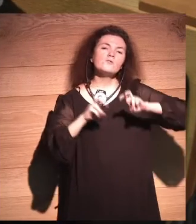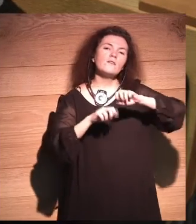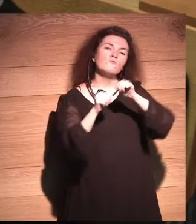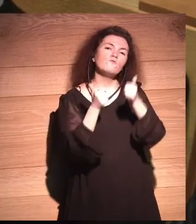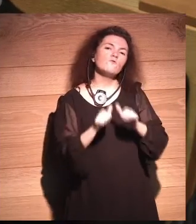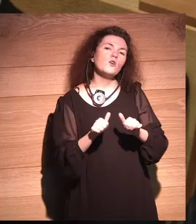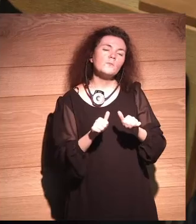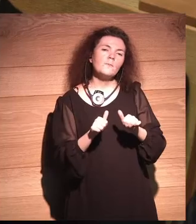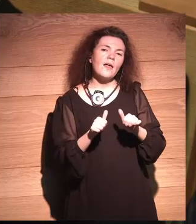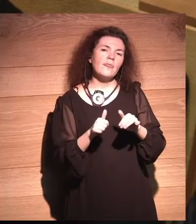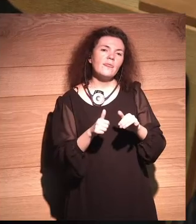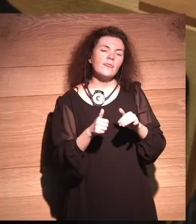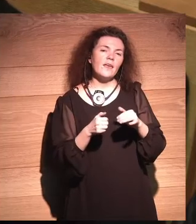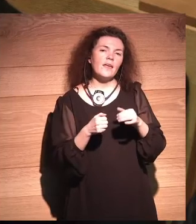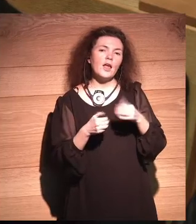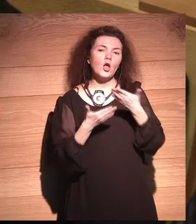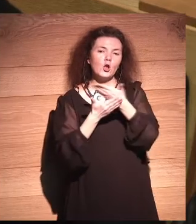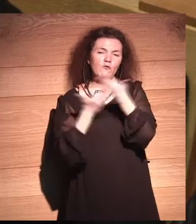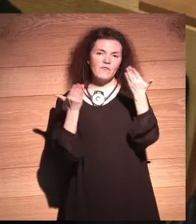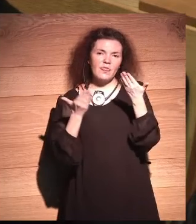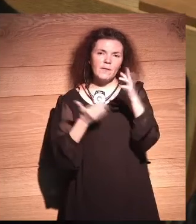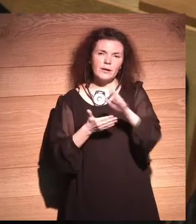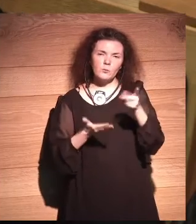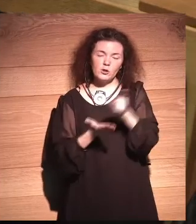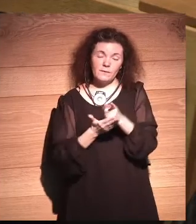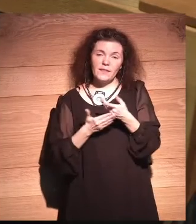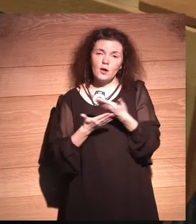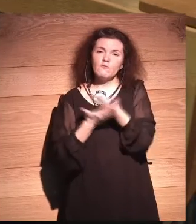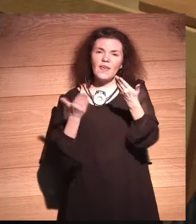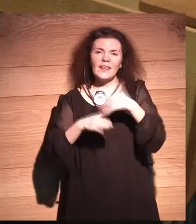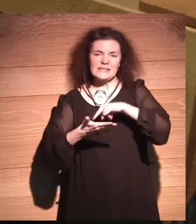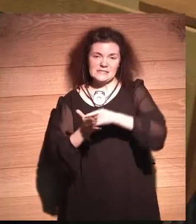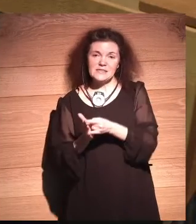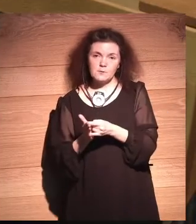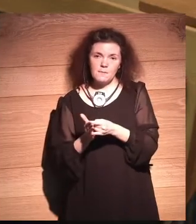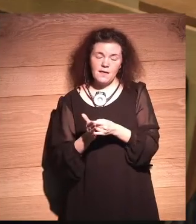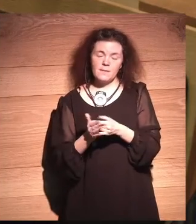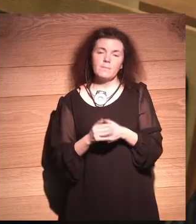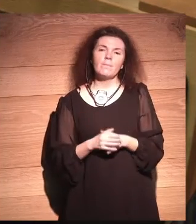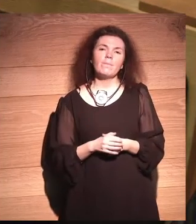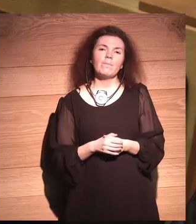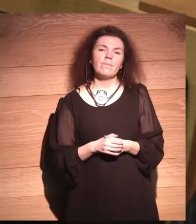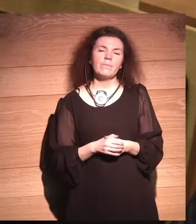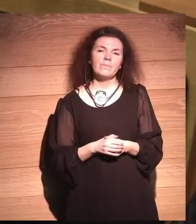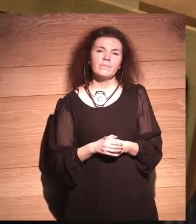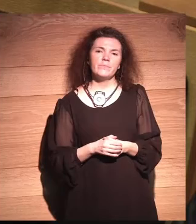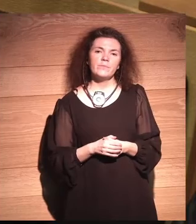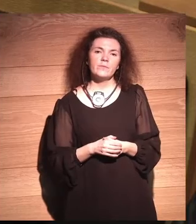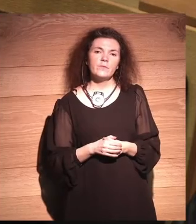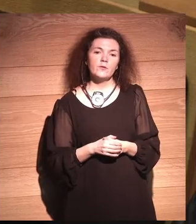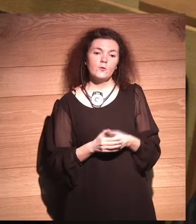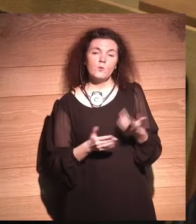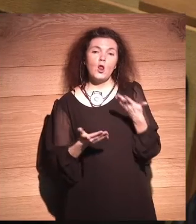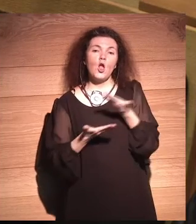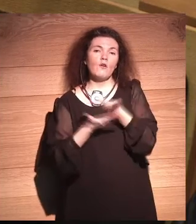system again, right? I would say that's the basic key to rolling out other ways of governing. What